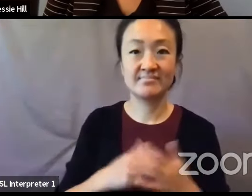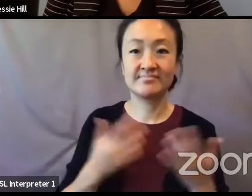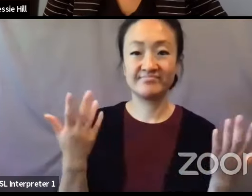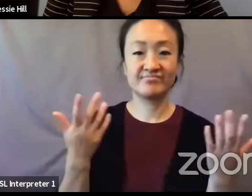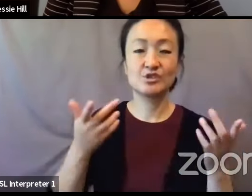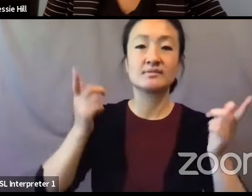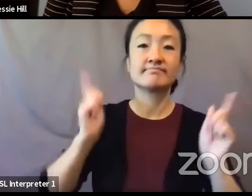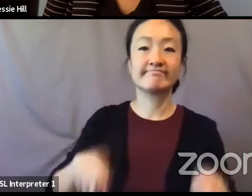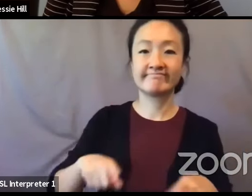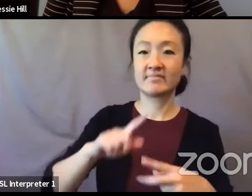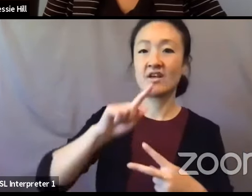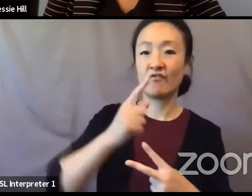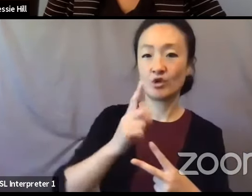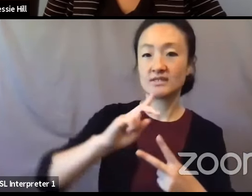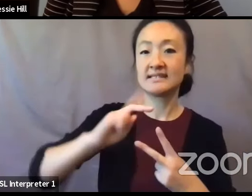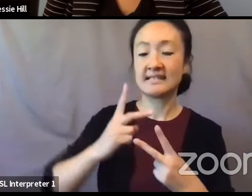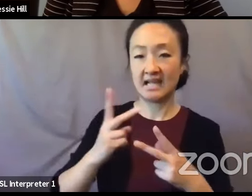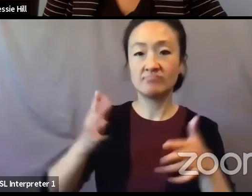to have been ratified